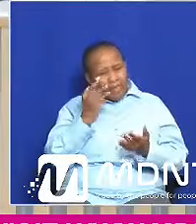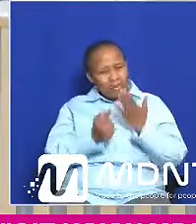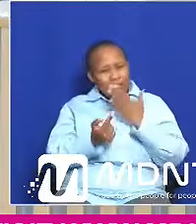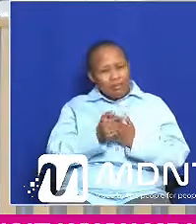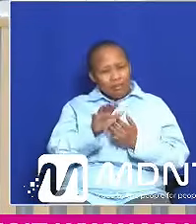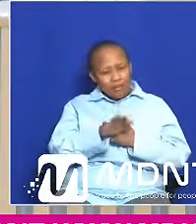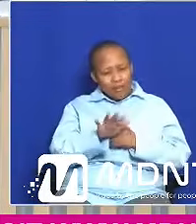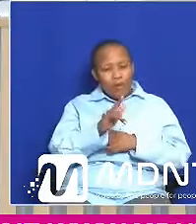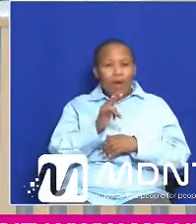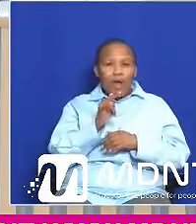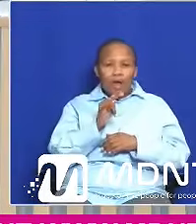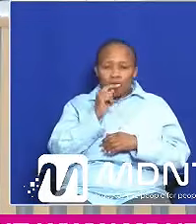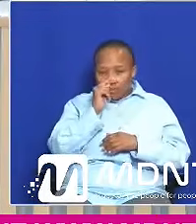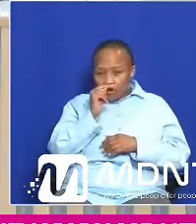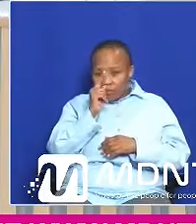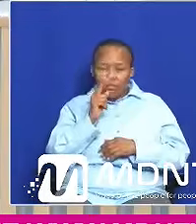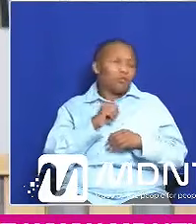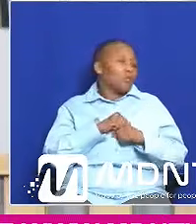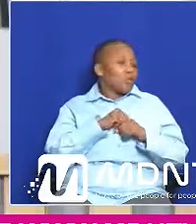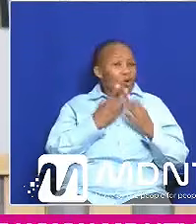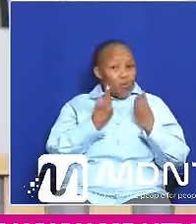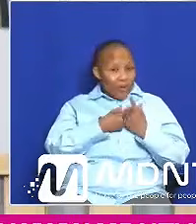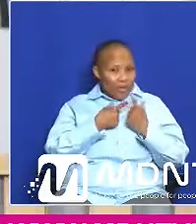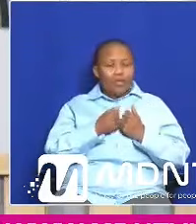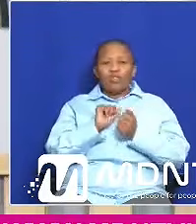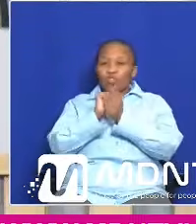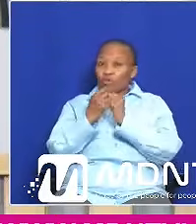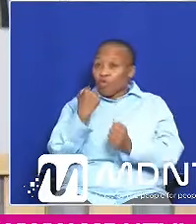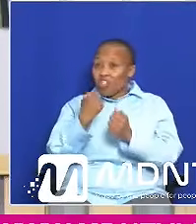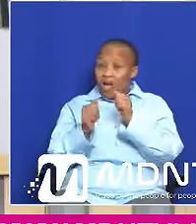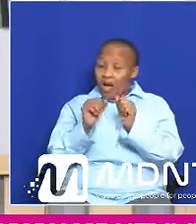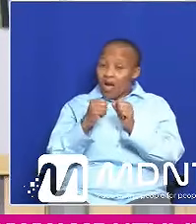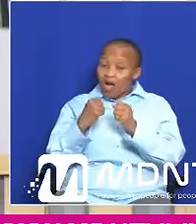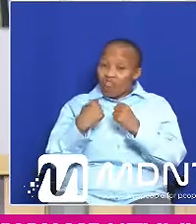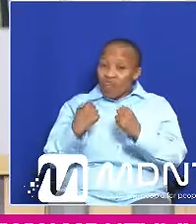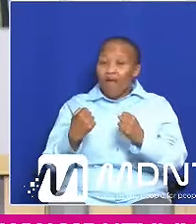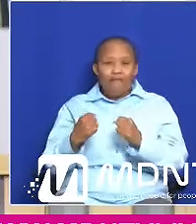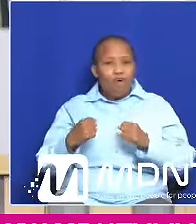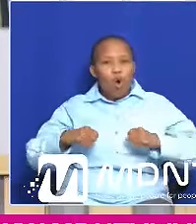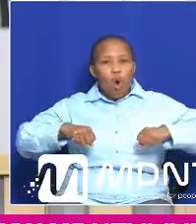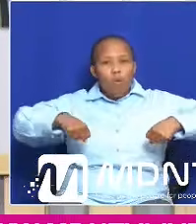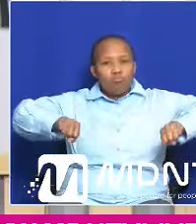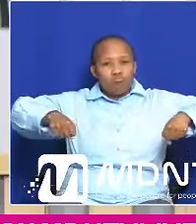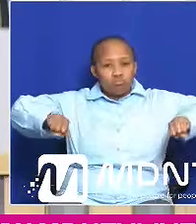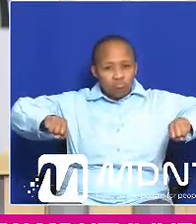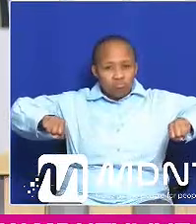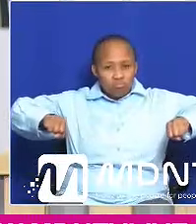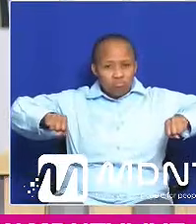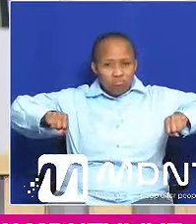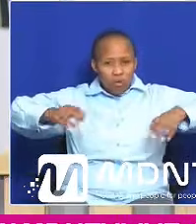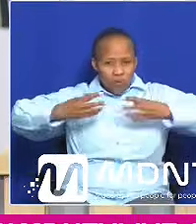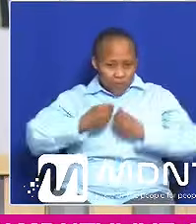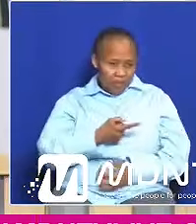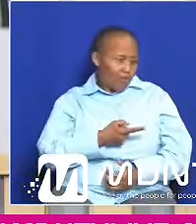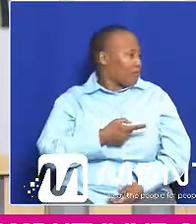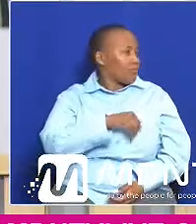or drive sports cars together? He don't ride bikes, Mr. Mtsumi. I don't think. What did you do together? We're